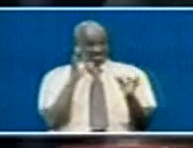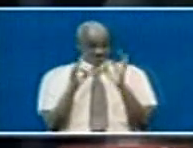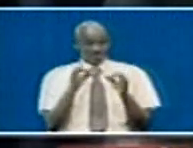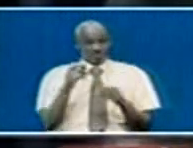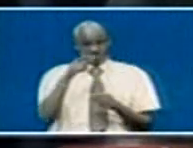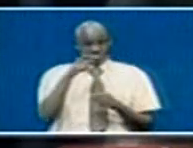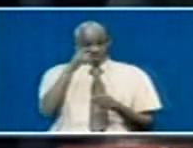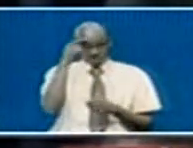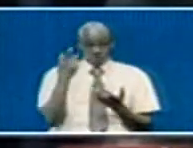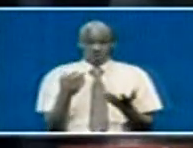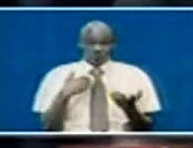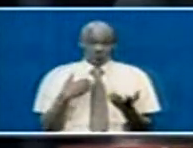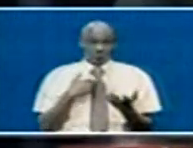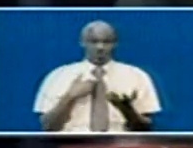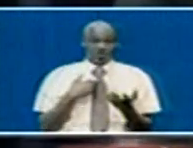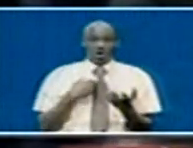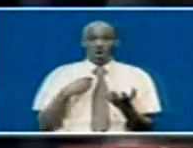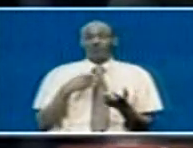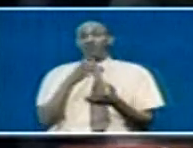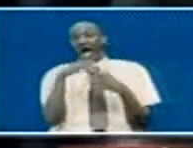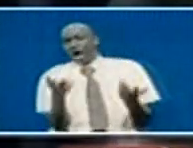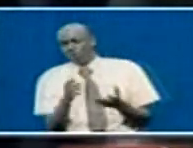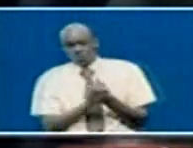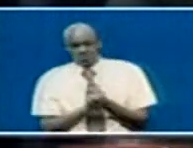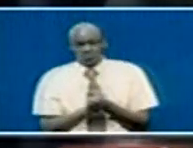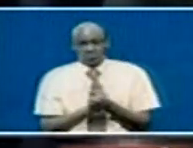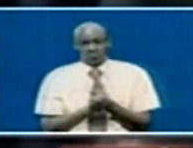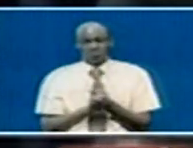Because of novelty of the situation, because of the nature, because